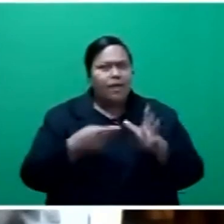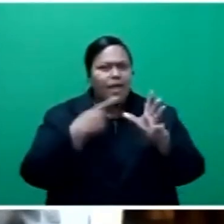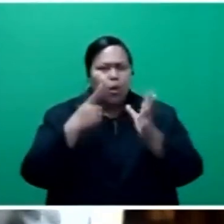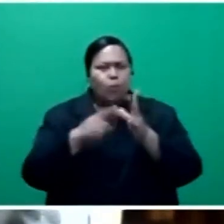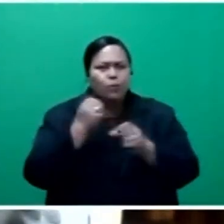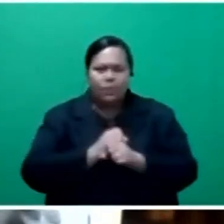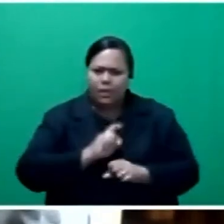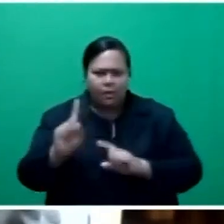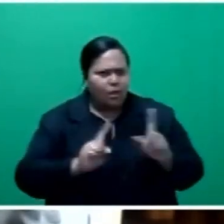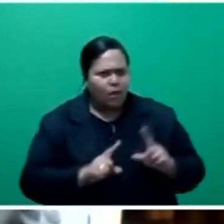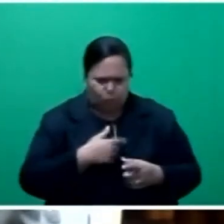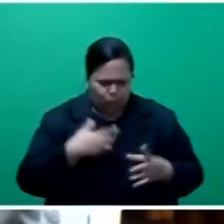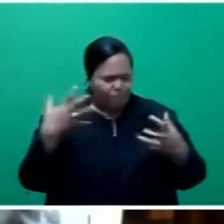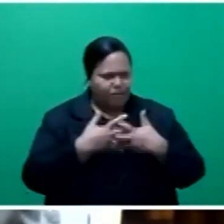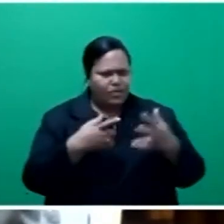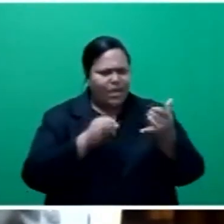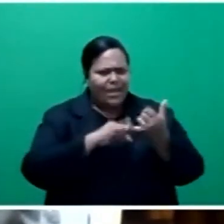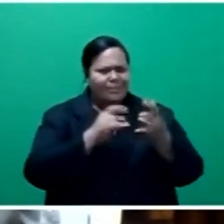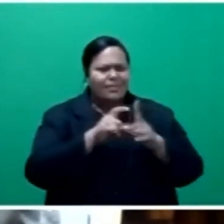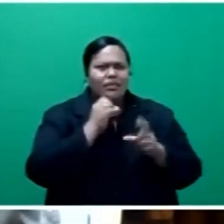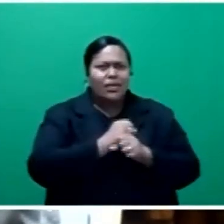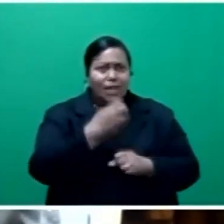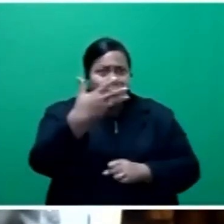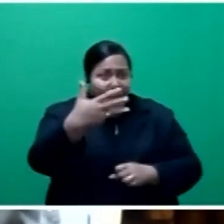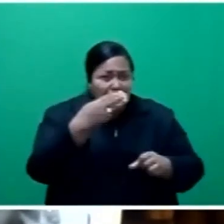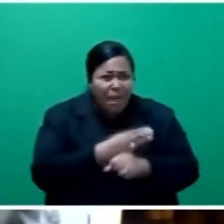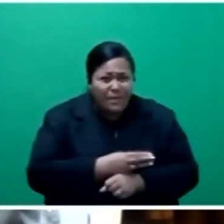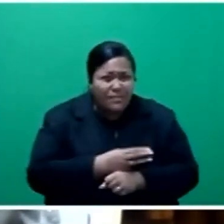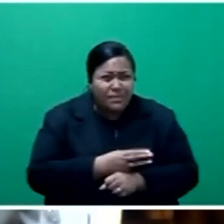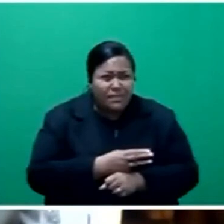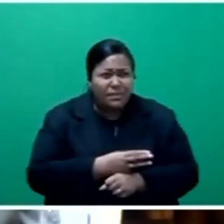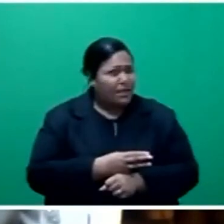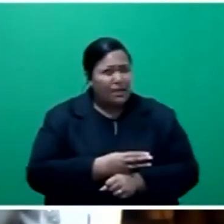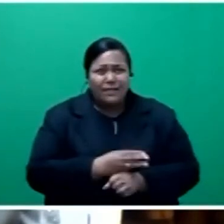with the SDGs or not within 9 months. They don't even have the expertise.